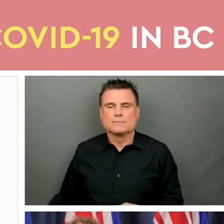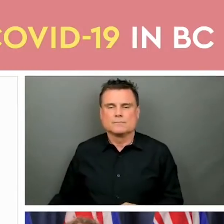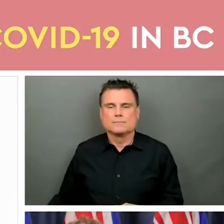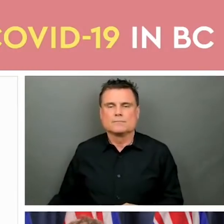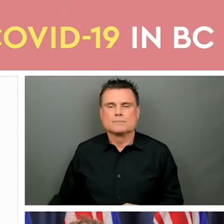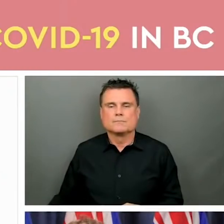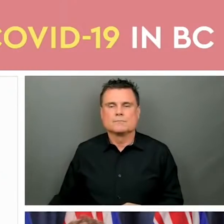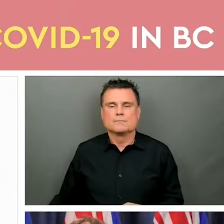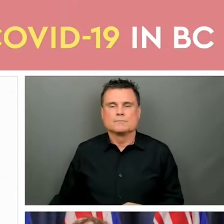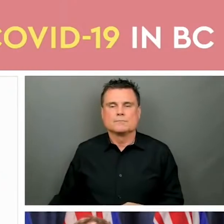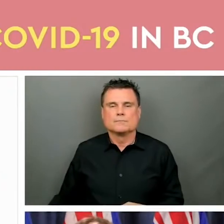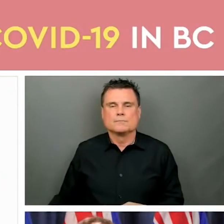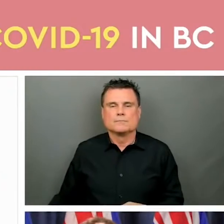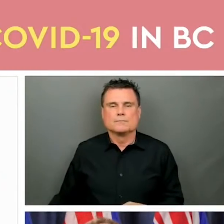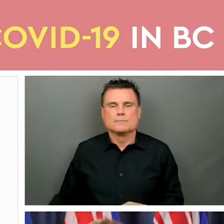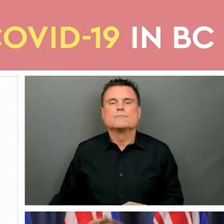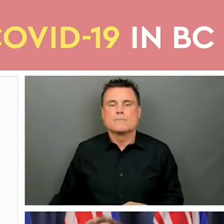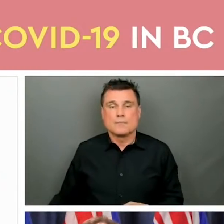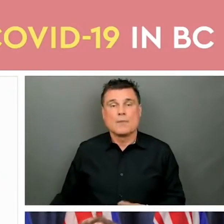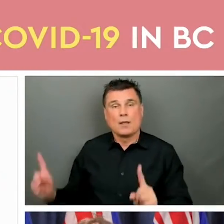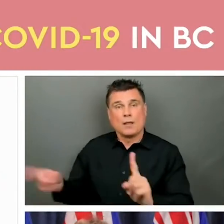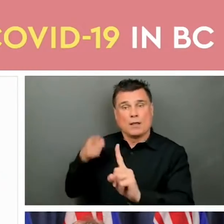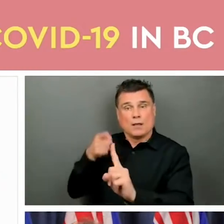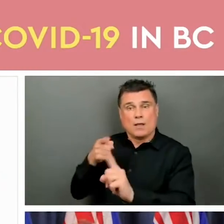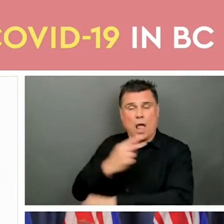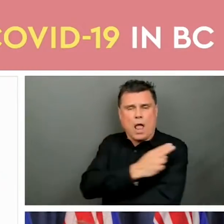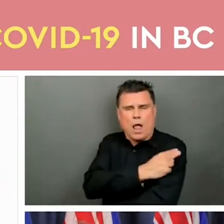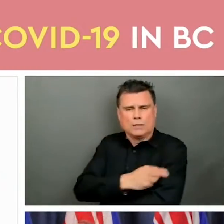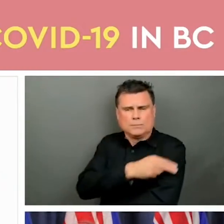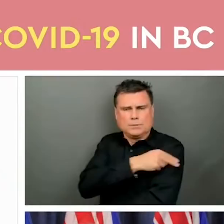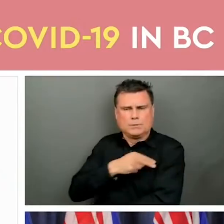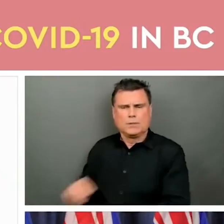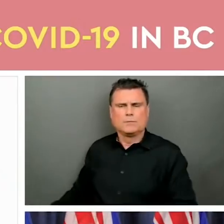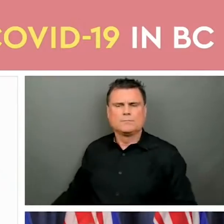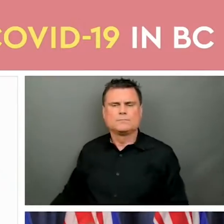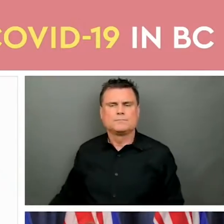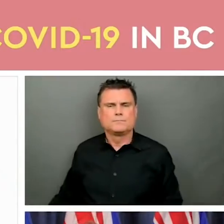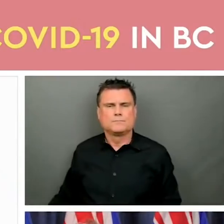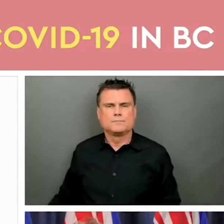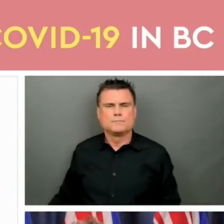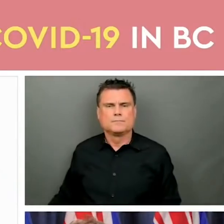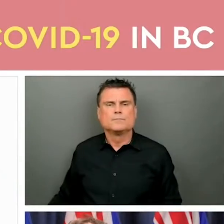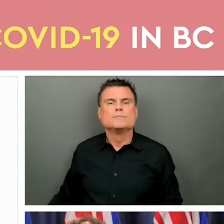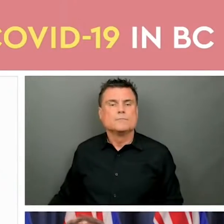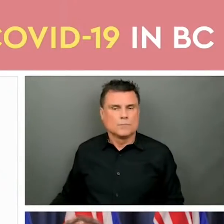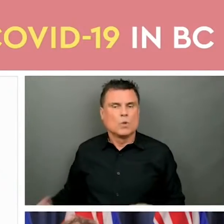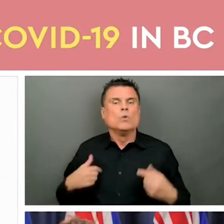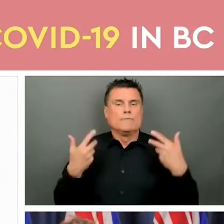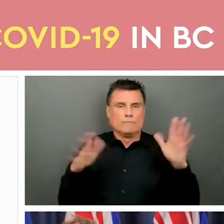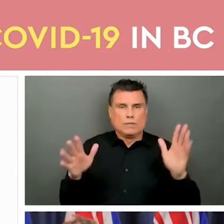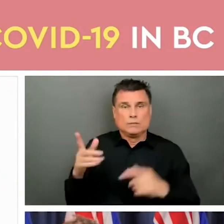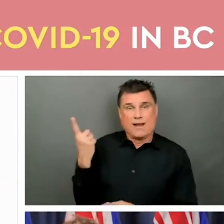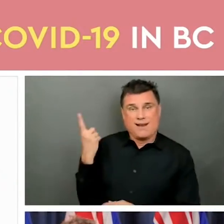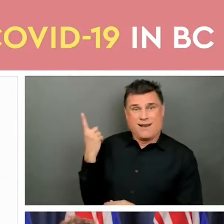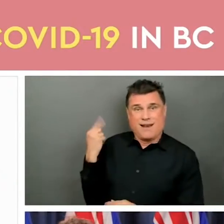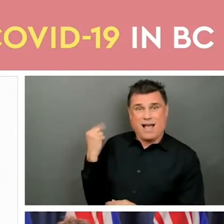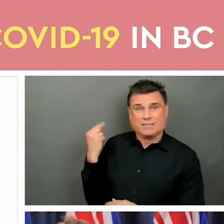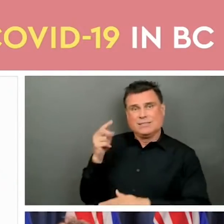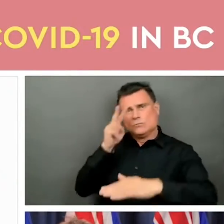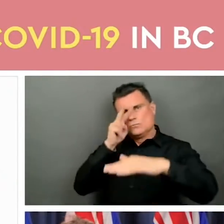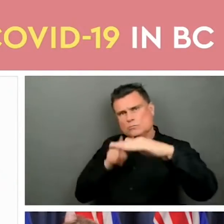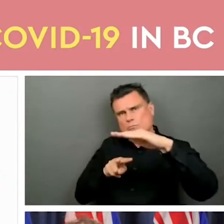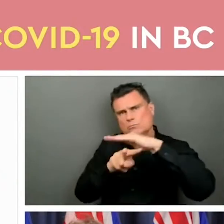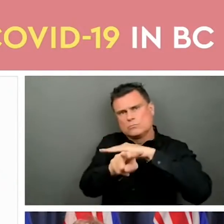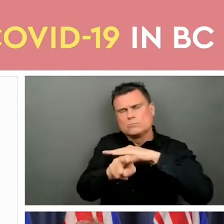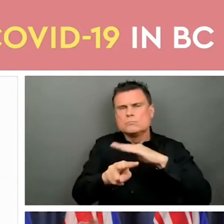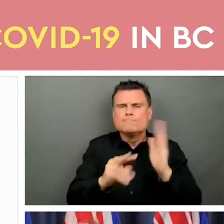this out. Last September we presented this. We had done previously in March of 2020. And we based our expectations for the fall